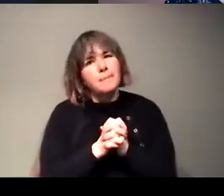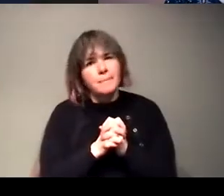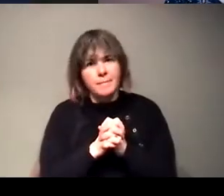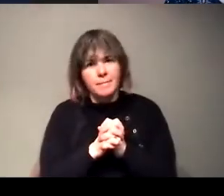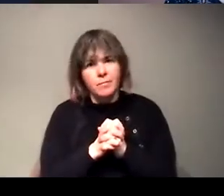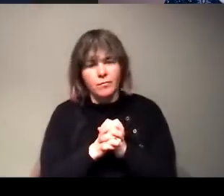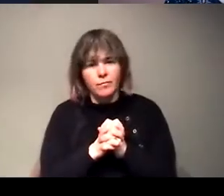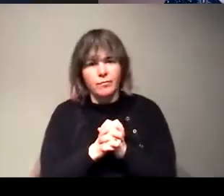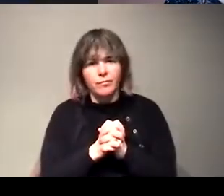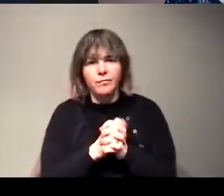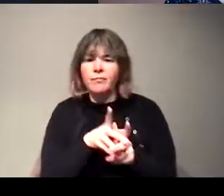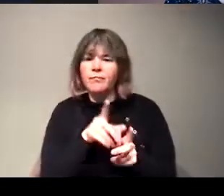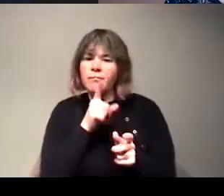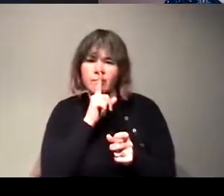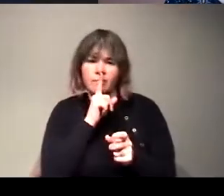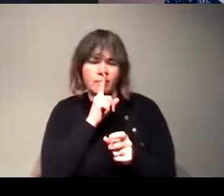be in the position to